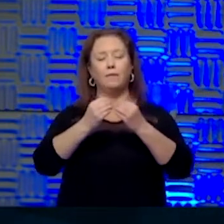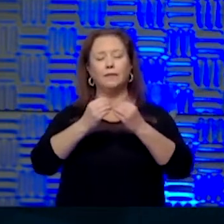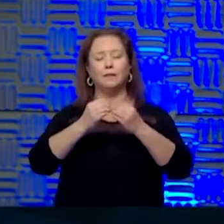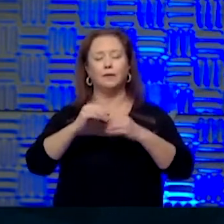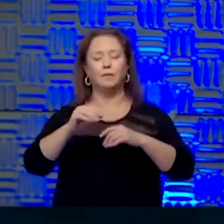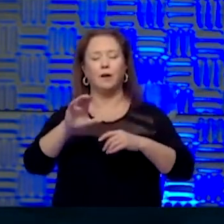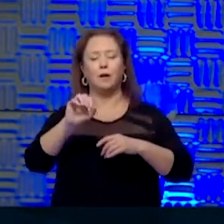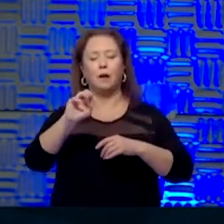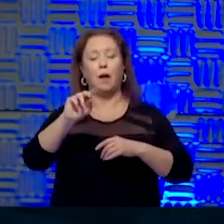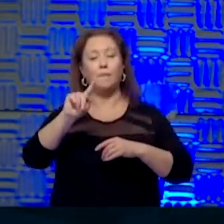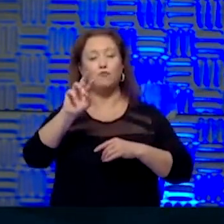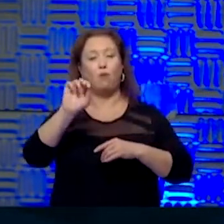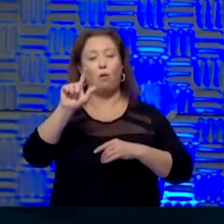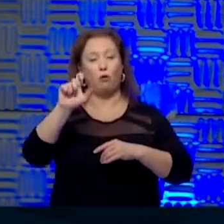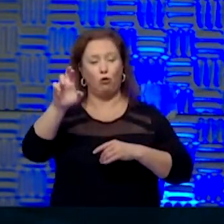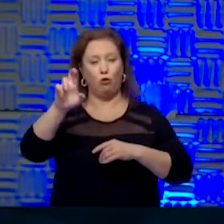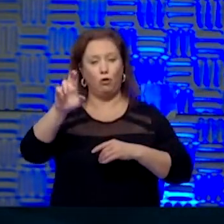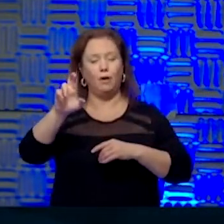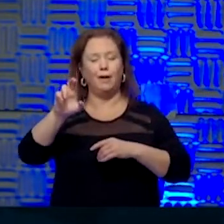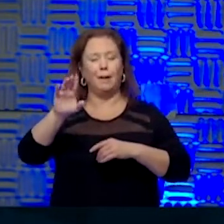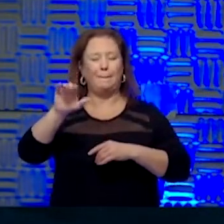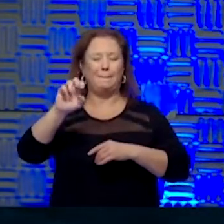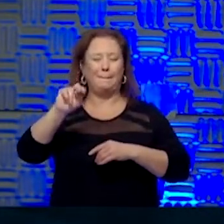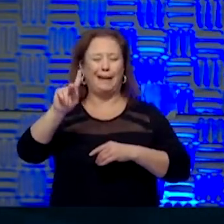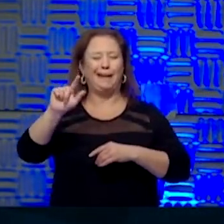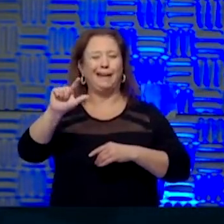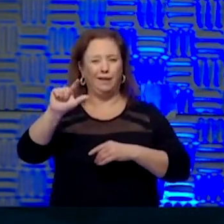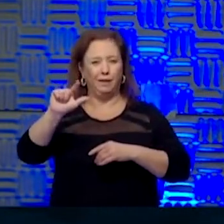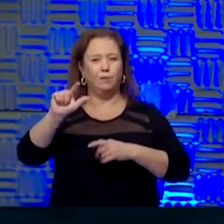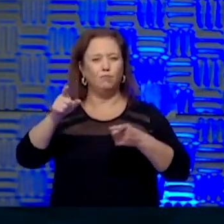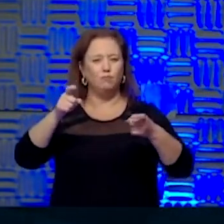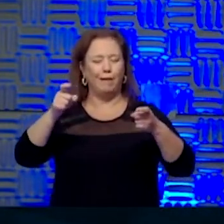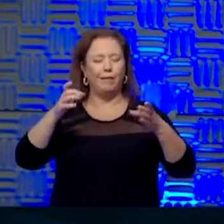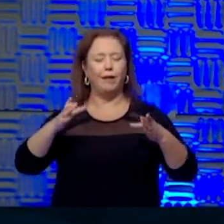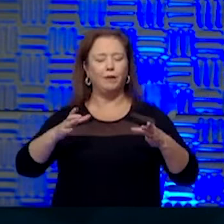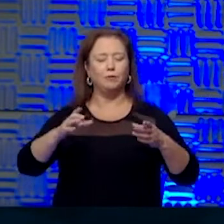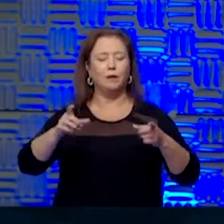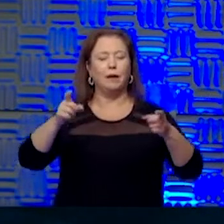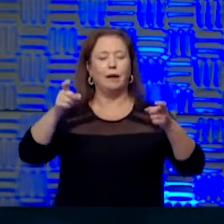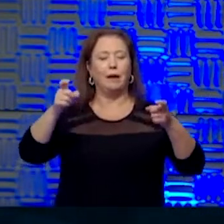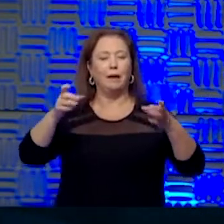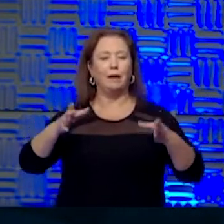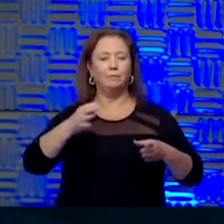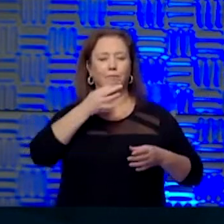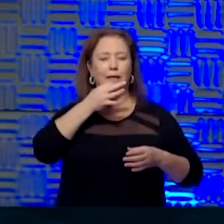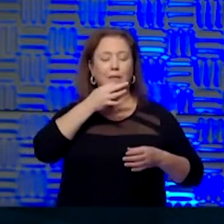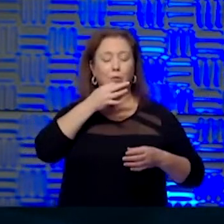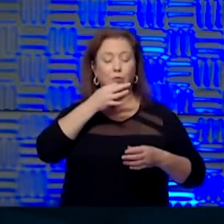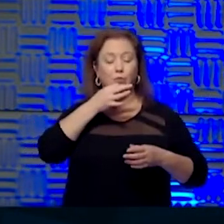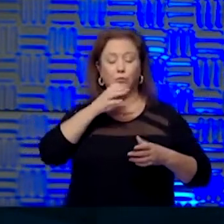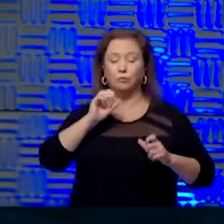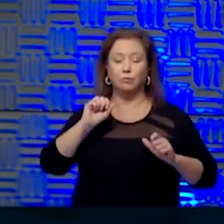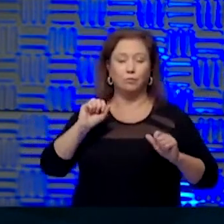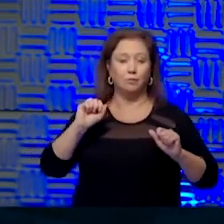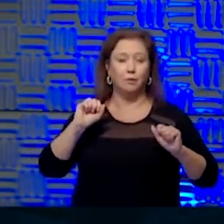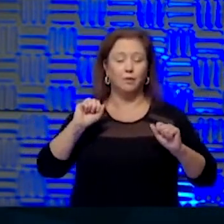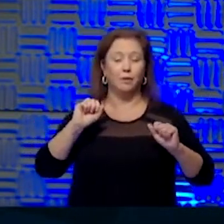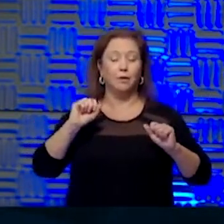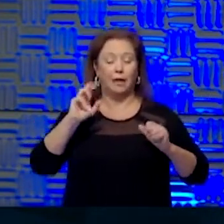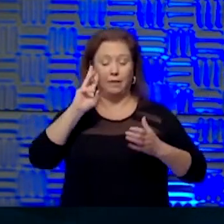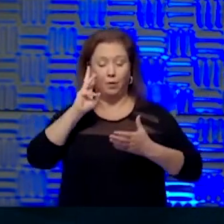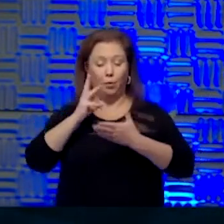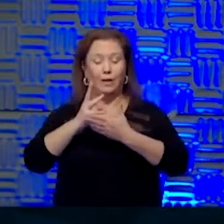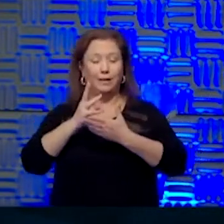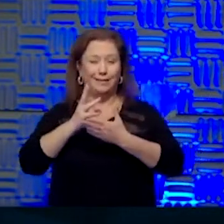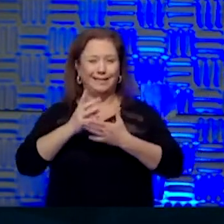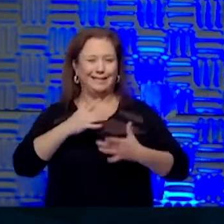FDIC, banking regulators, and fiscal and financial policy experts, all done by the witnesses, generally